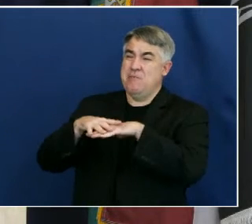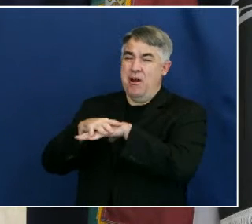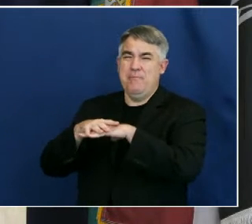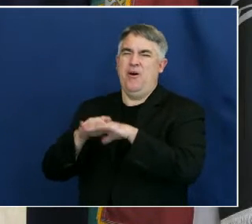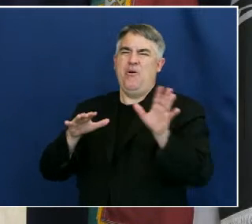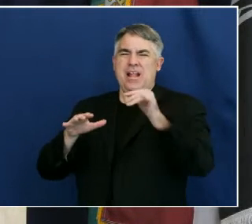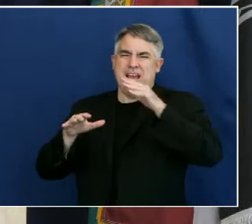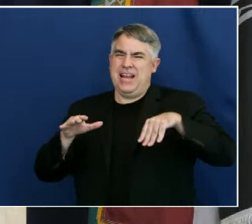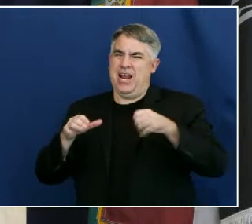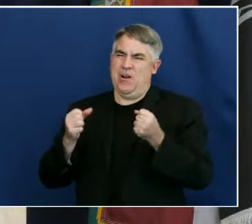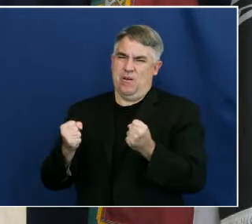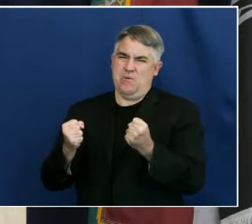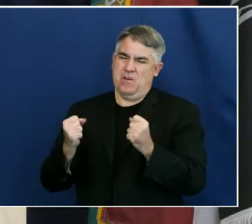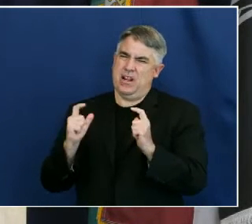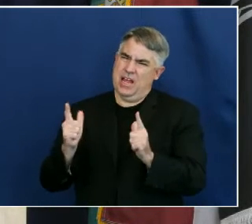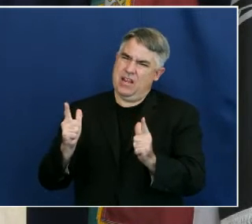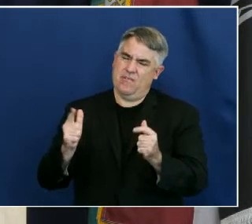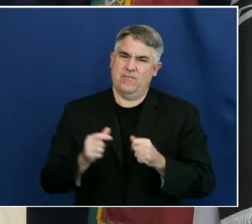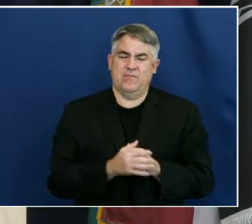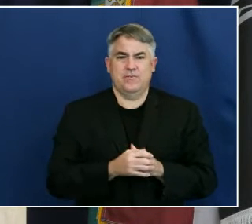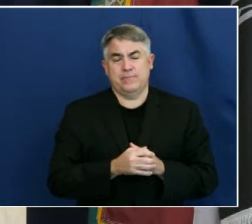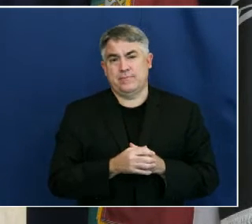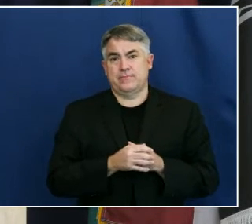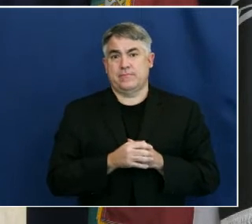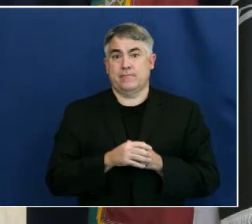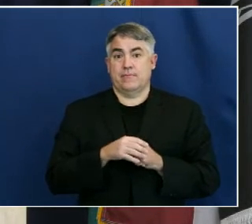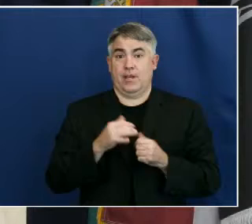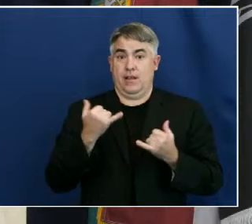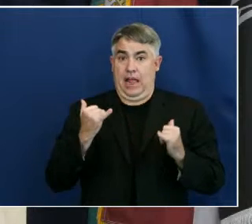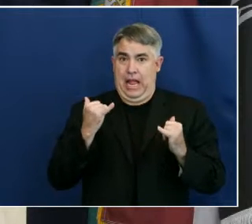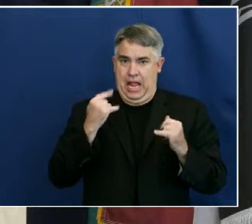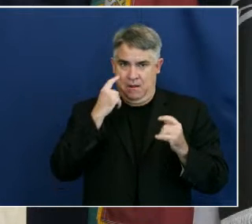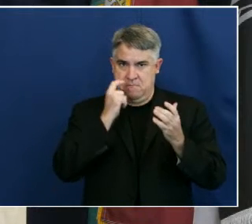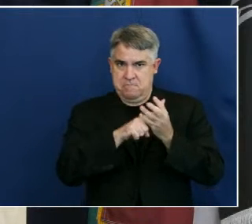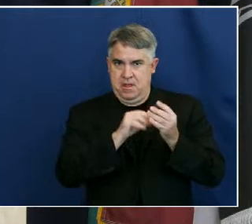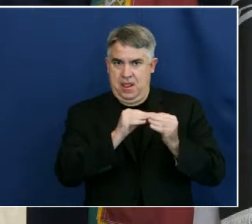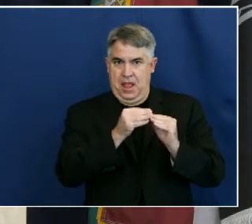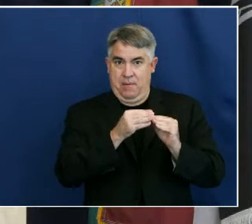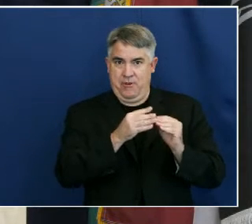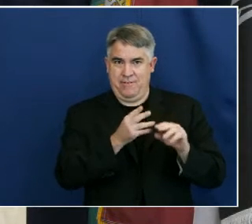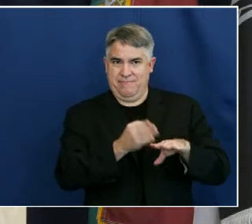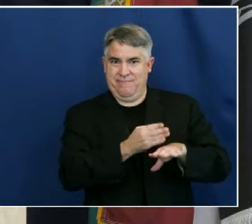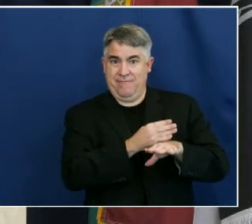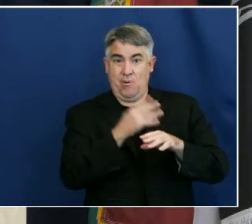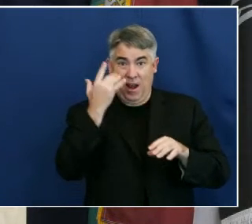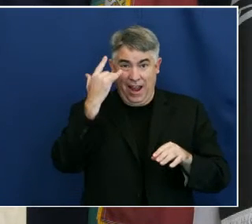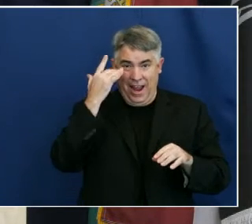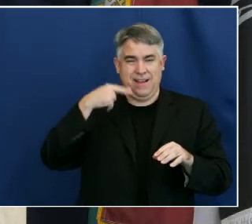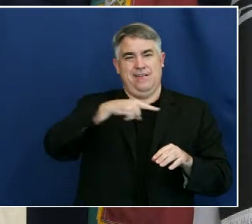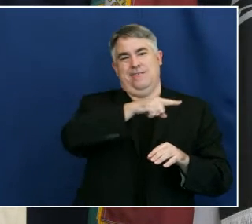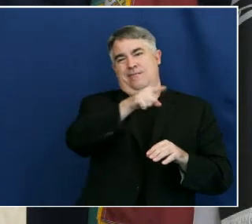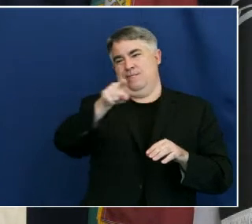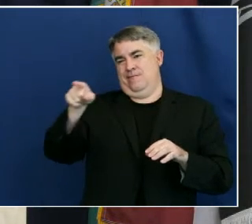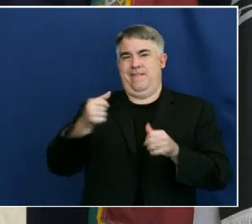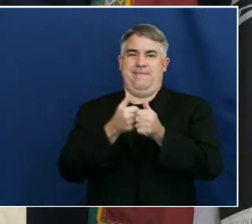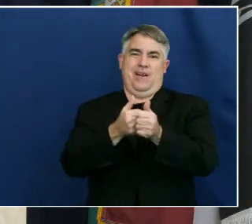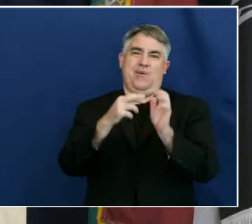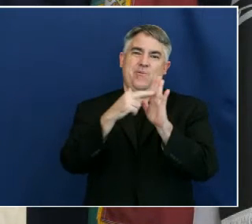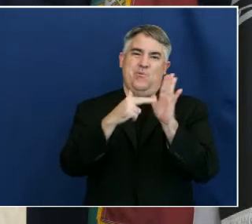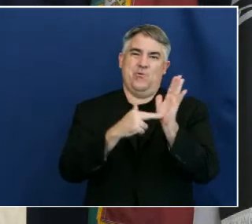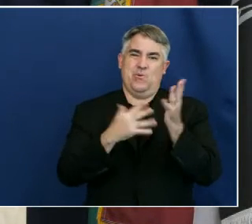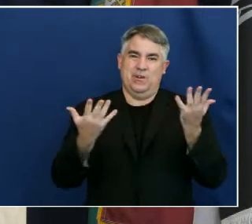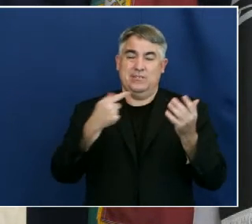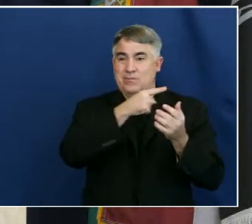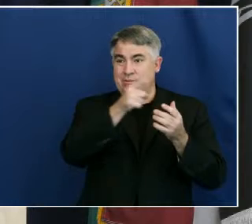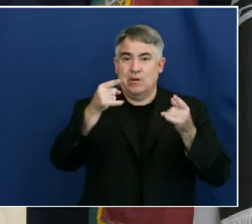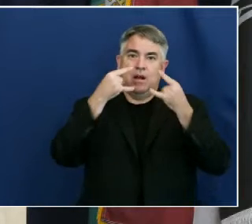members. The success we're having is not in spite of those efforts, but because of those efforts, and we want to see that continued progress. But as we come